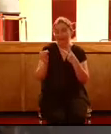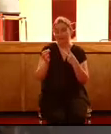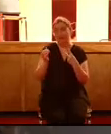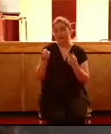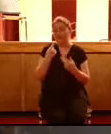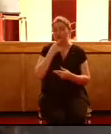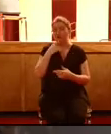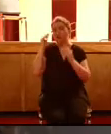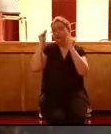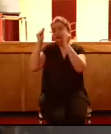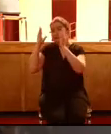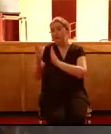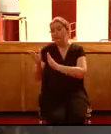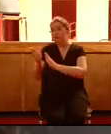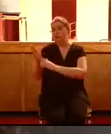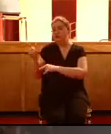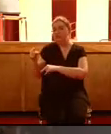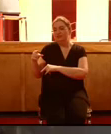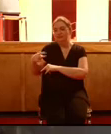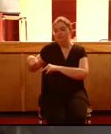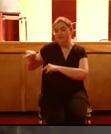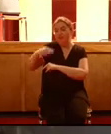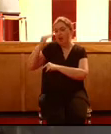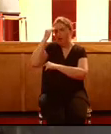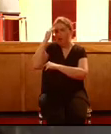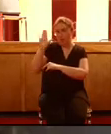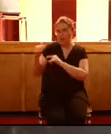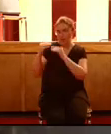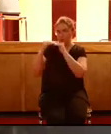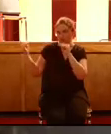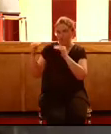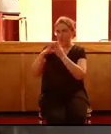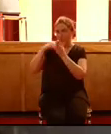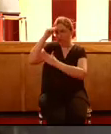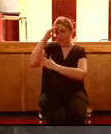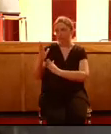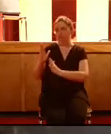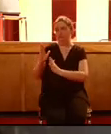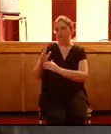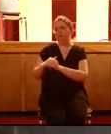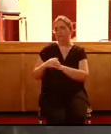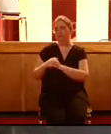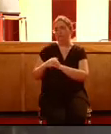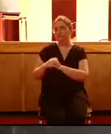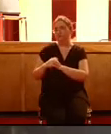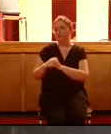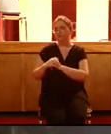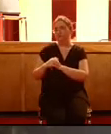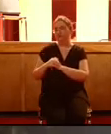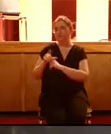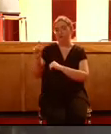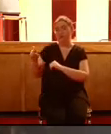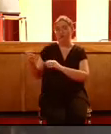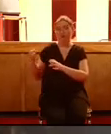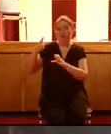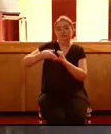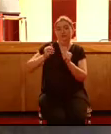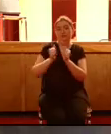at and their level of learning and that kind of stuff should definitely be in on any decisions that are made.